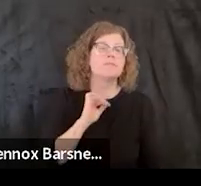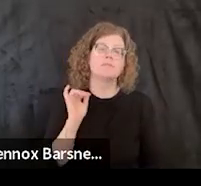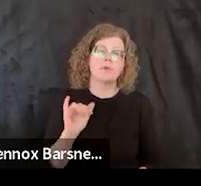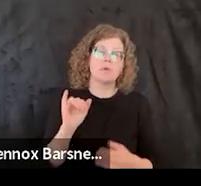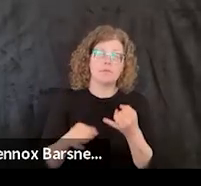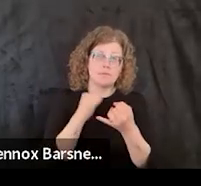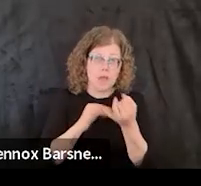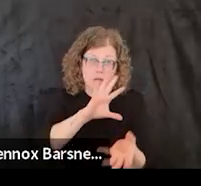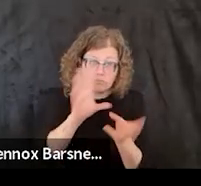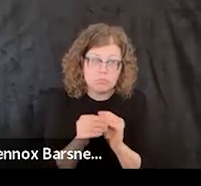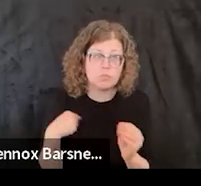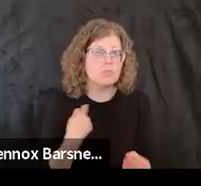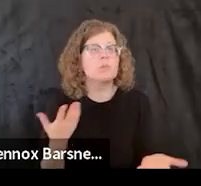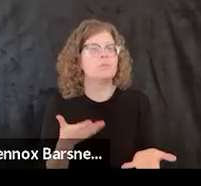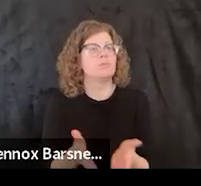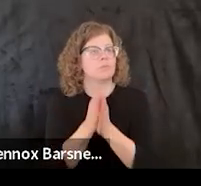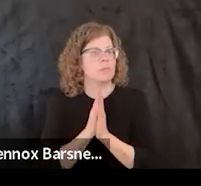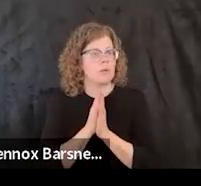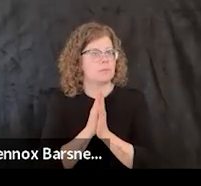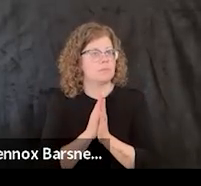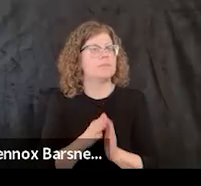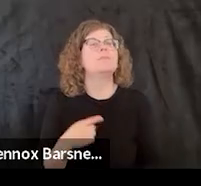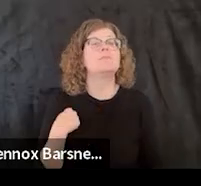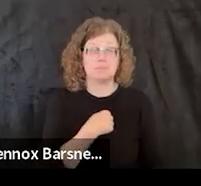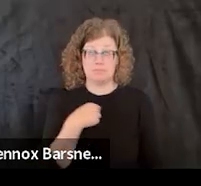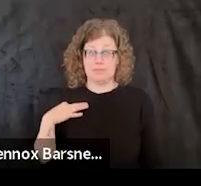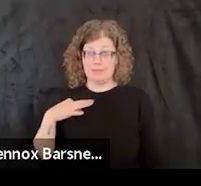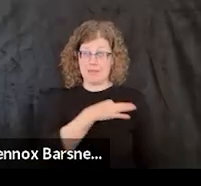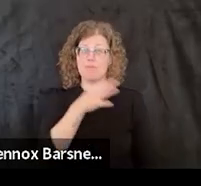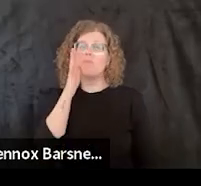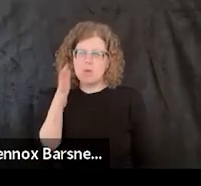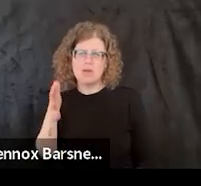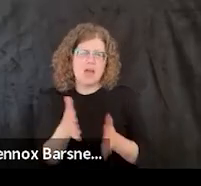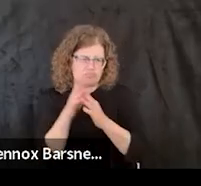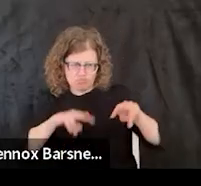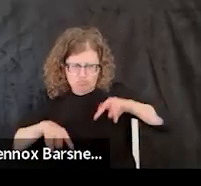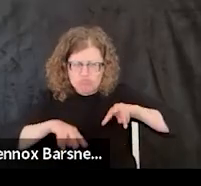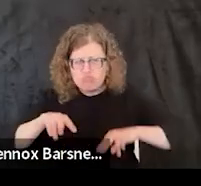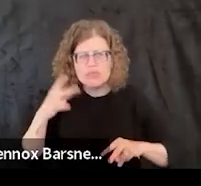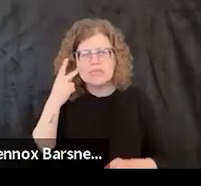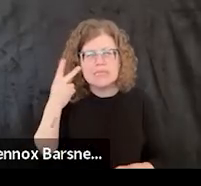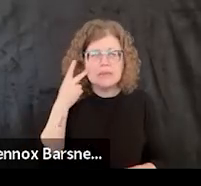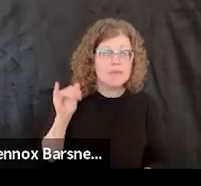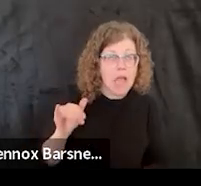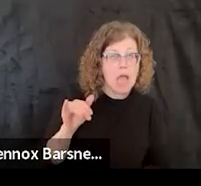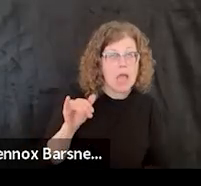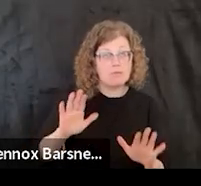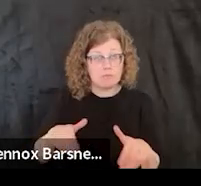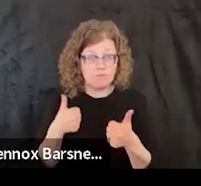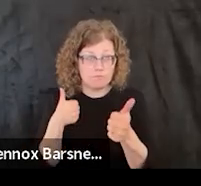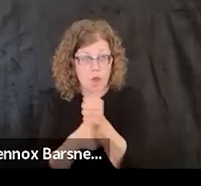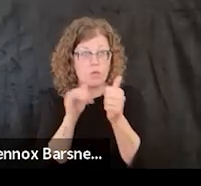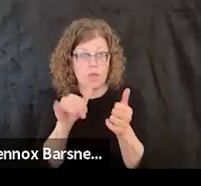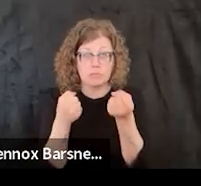Staff will review the invoice and follow up with the support person to ensure we all have the information we